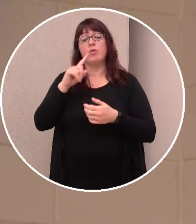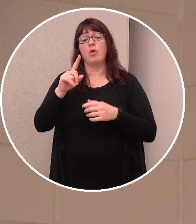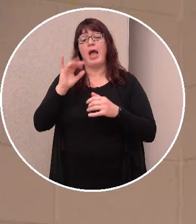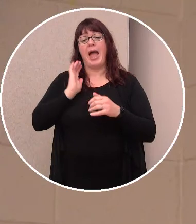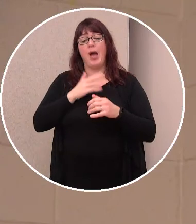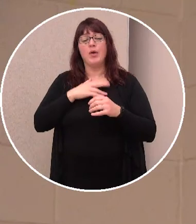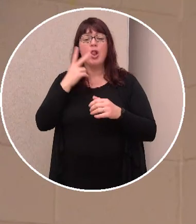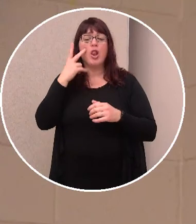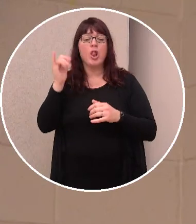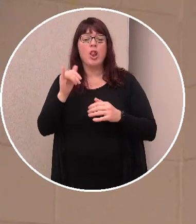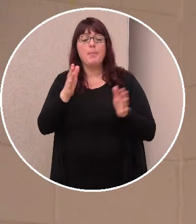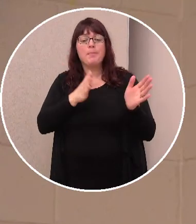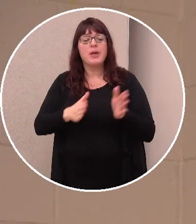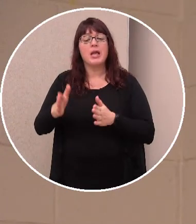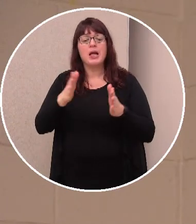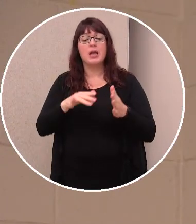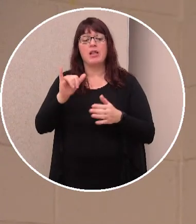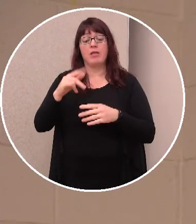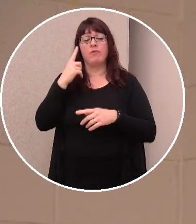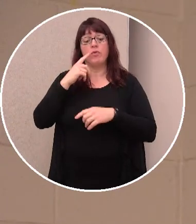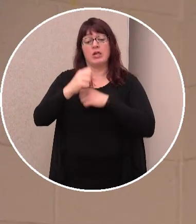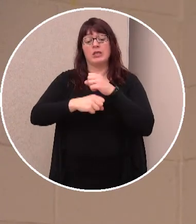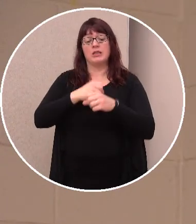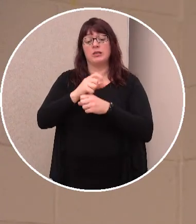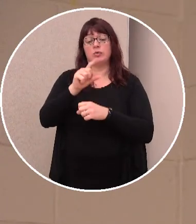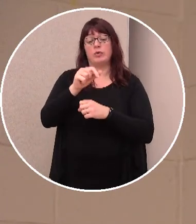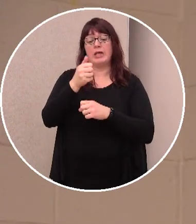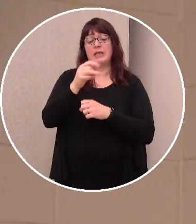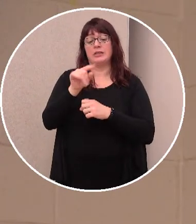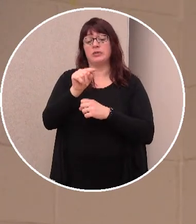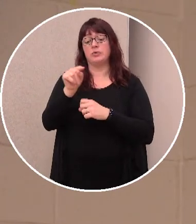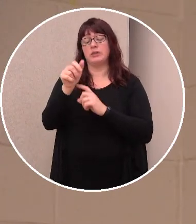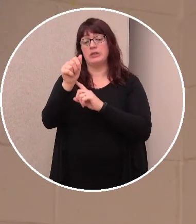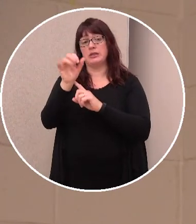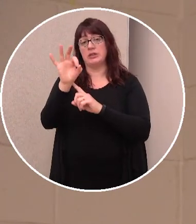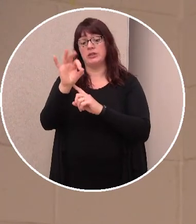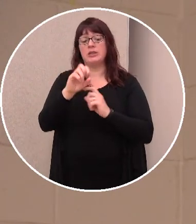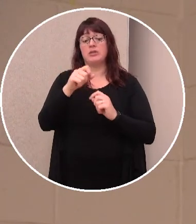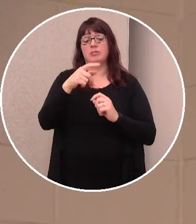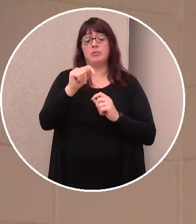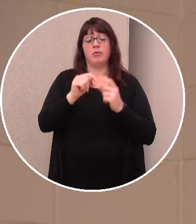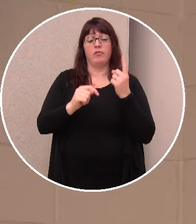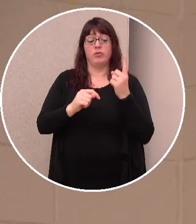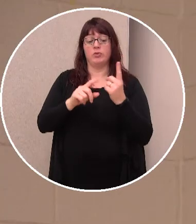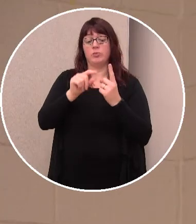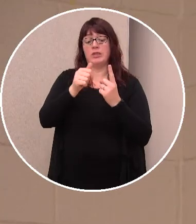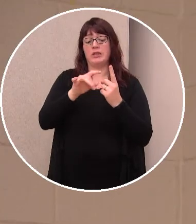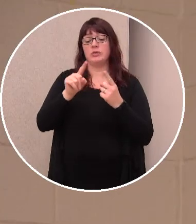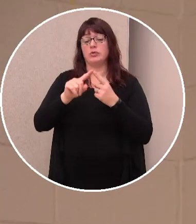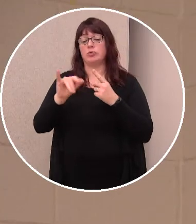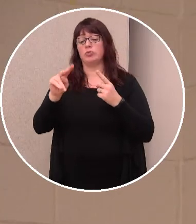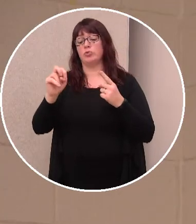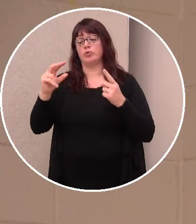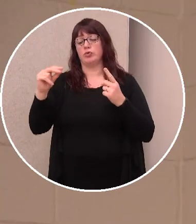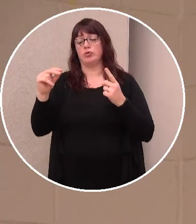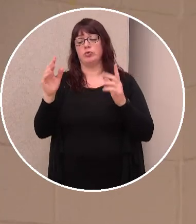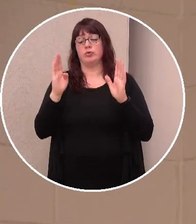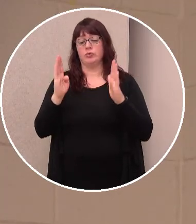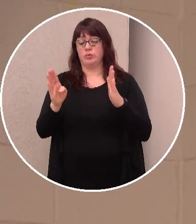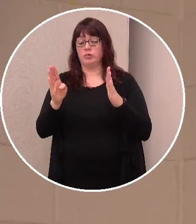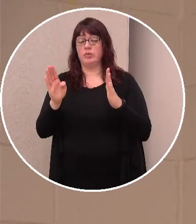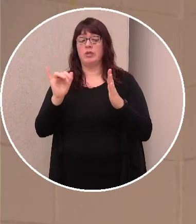plan, and it covers the year 2018-19. So from September 1st till June 30th, that's the reporting